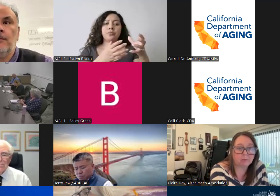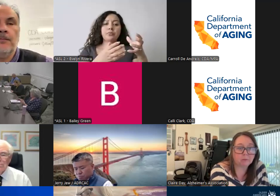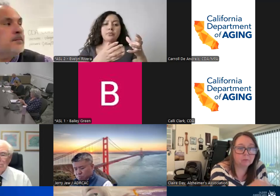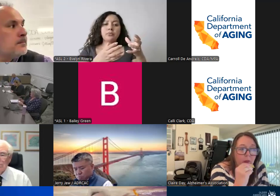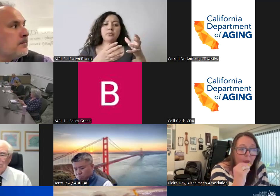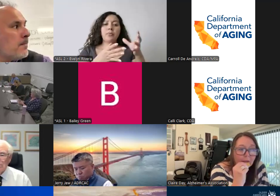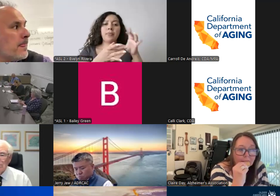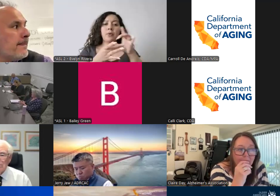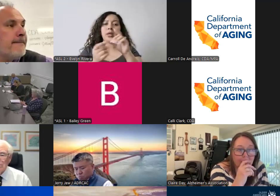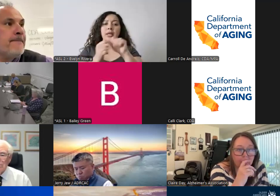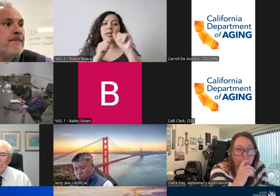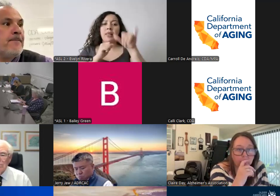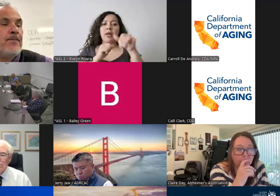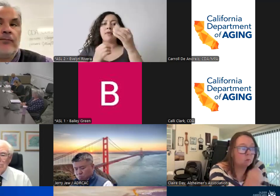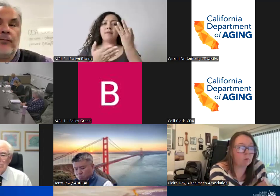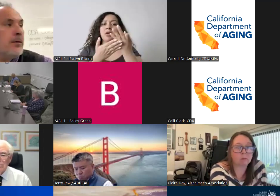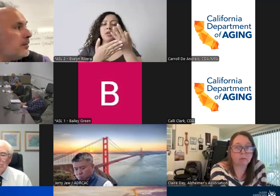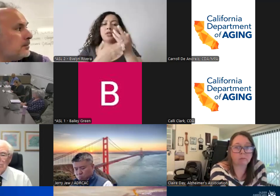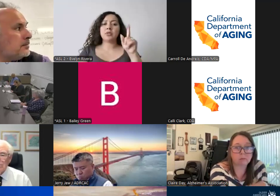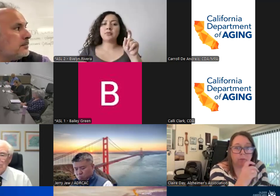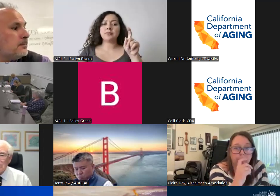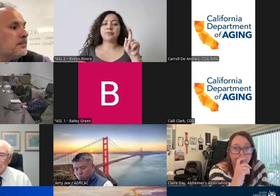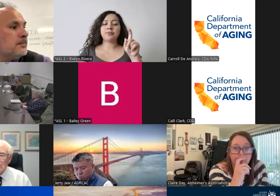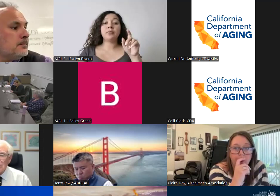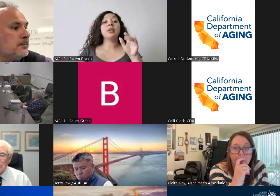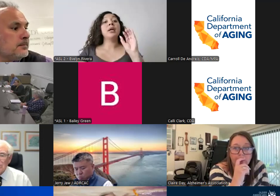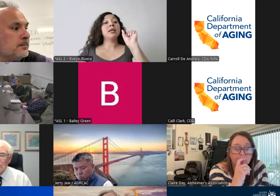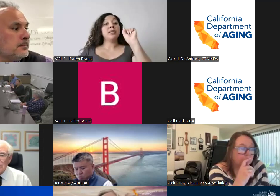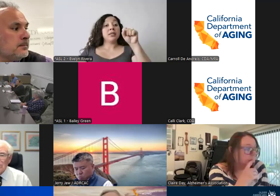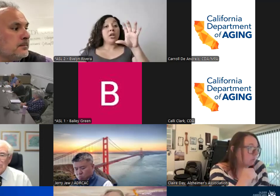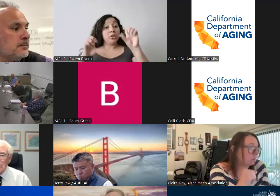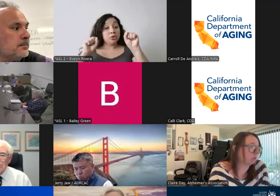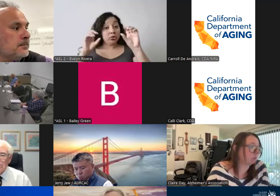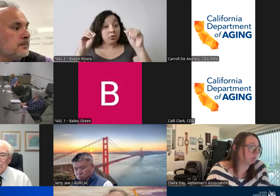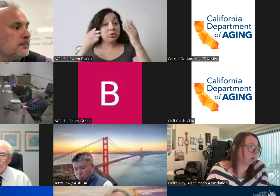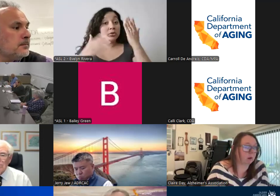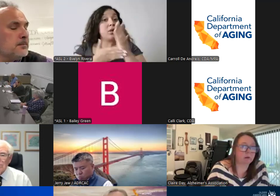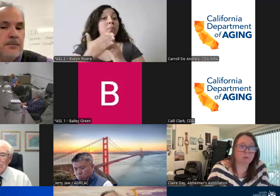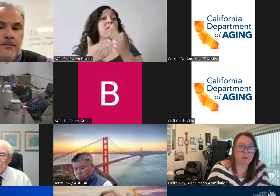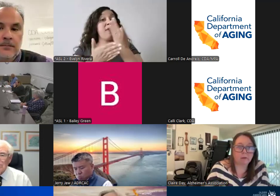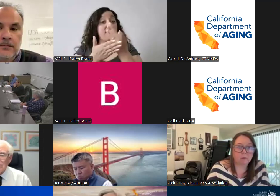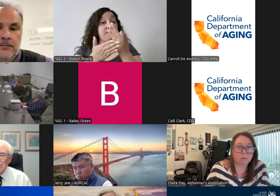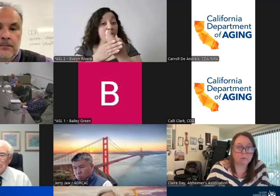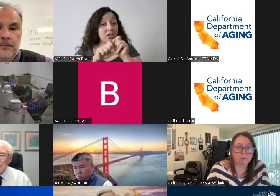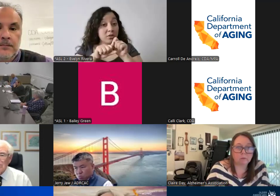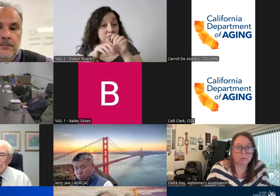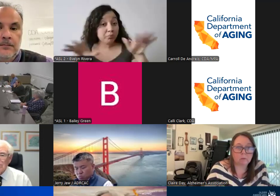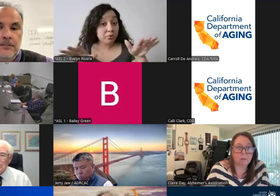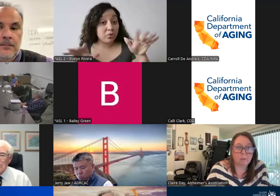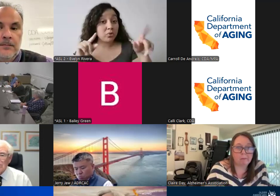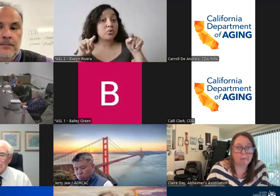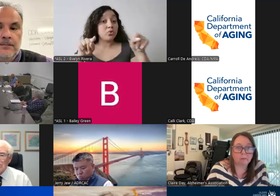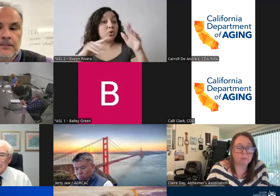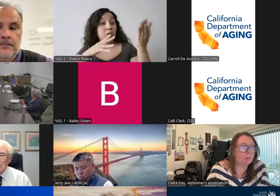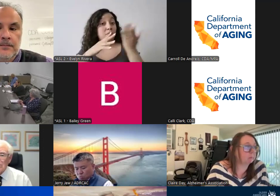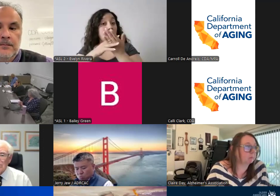that funding? And yeah, so some of the funding has gone out. When we take a break, I'll find the link